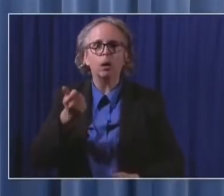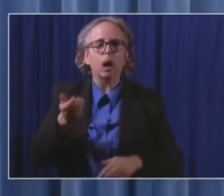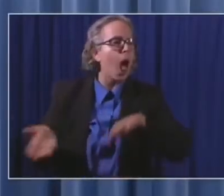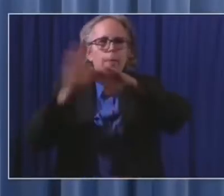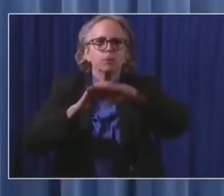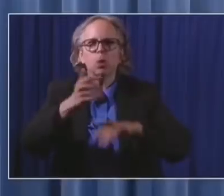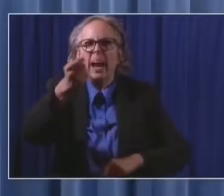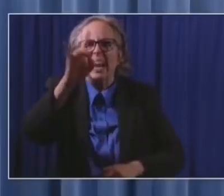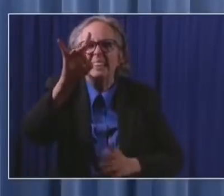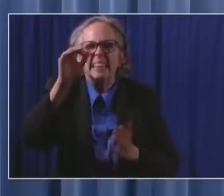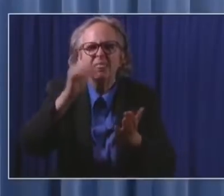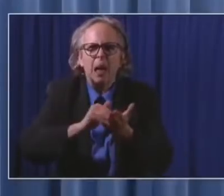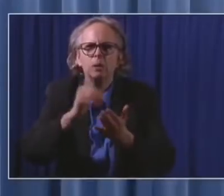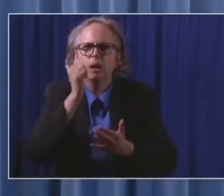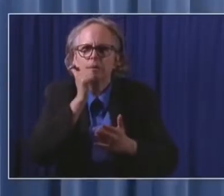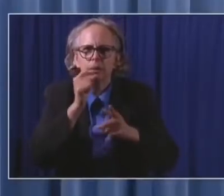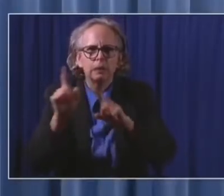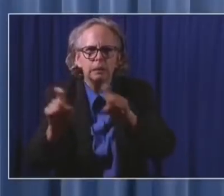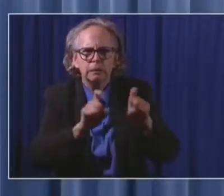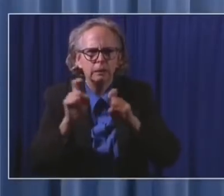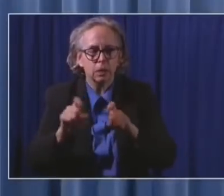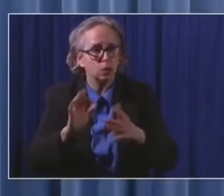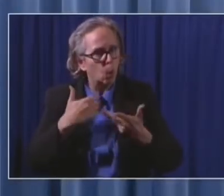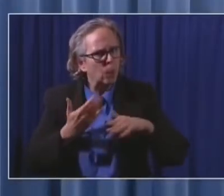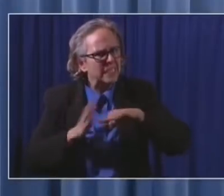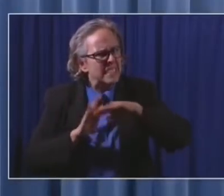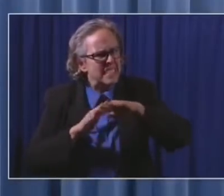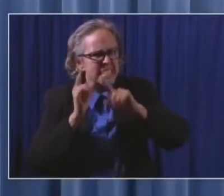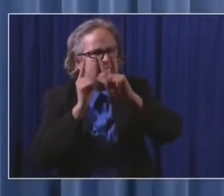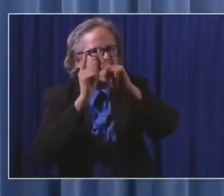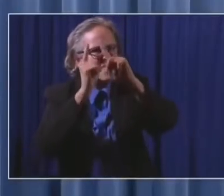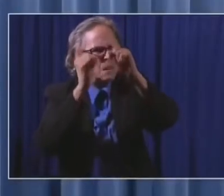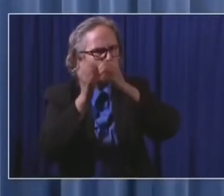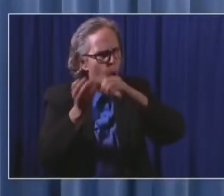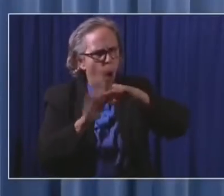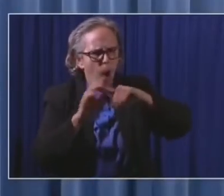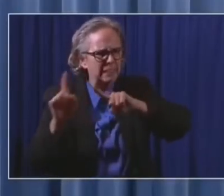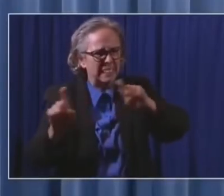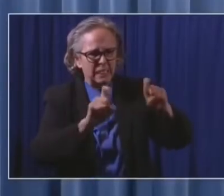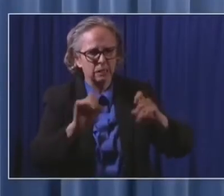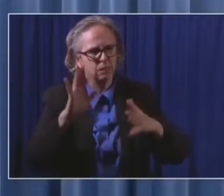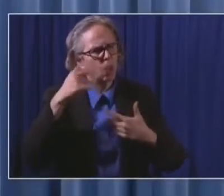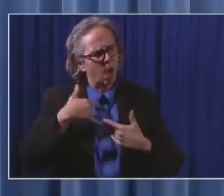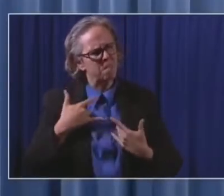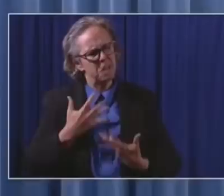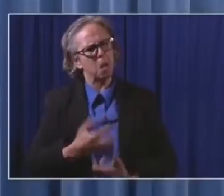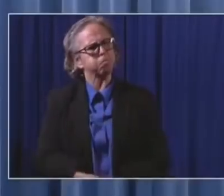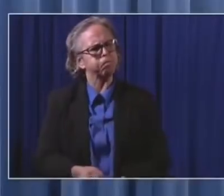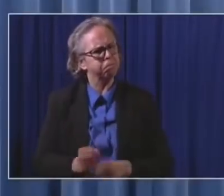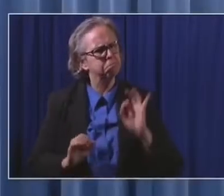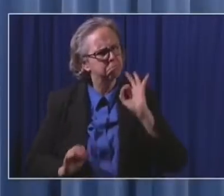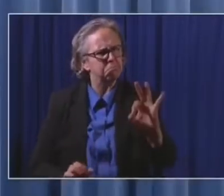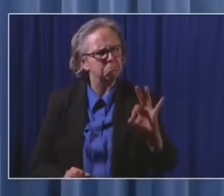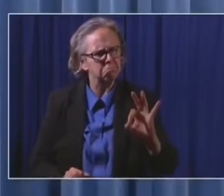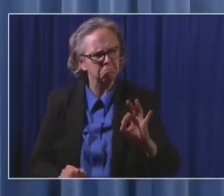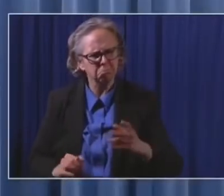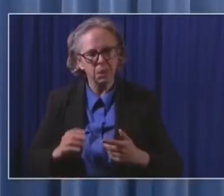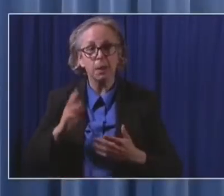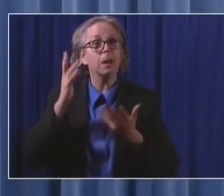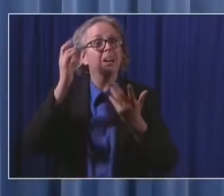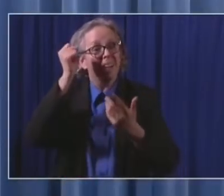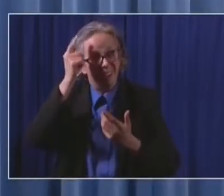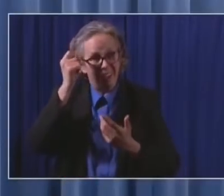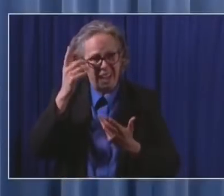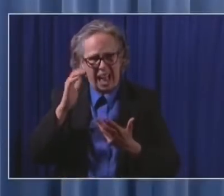probably 9,000 a few weeks ago. We're at about 18,000 average now, and we're going to continue to push up through that